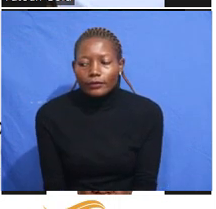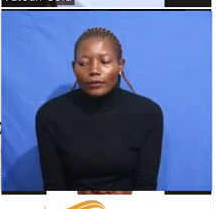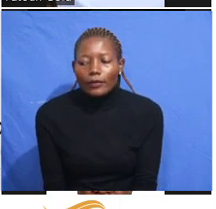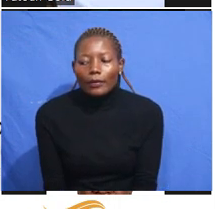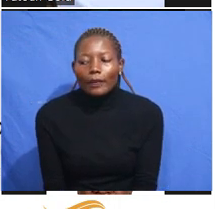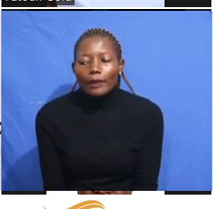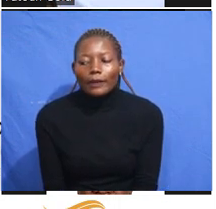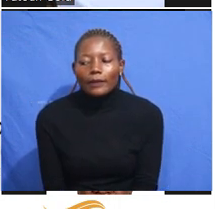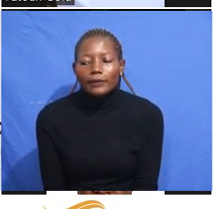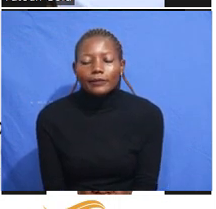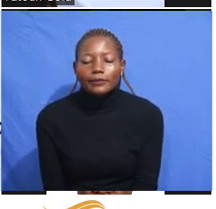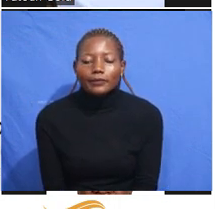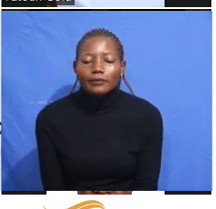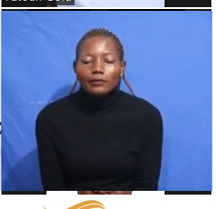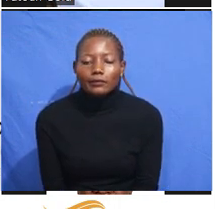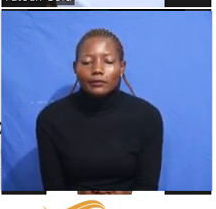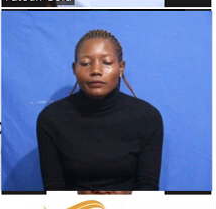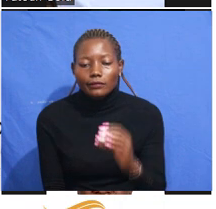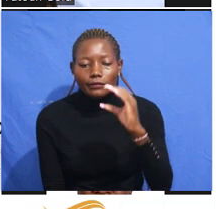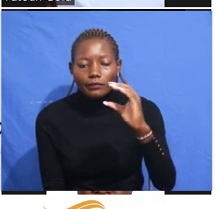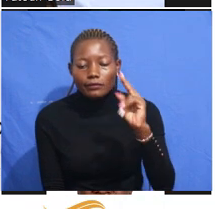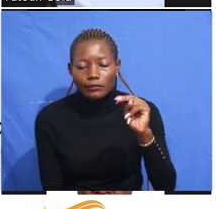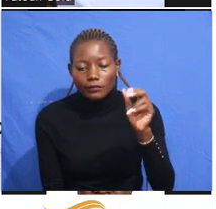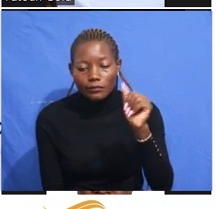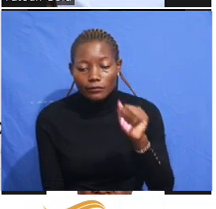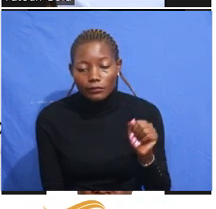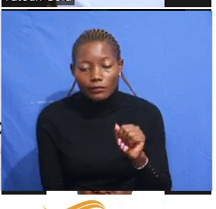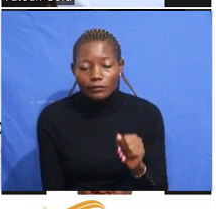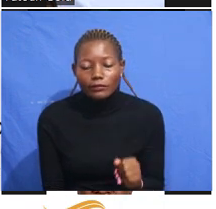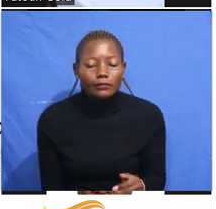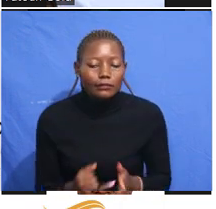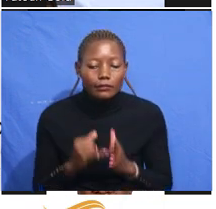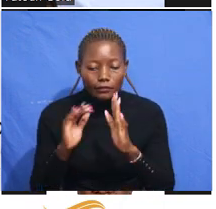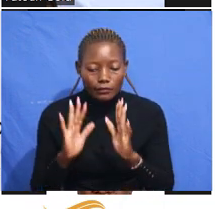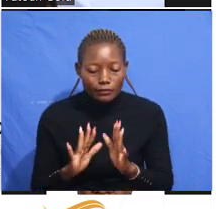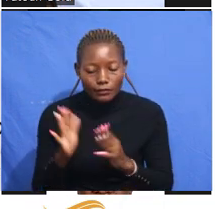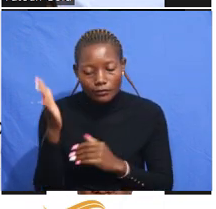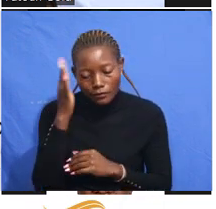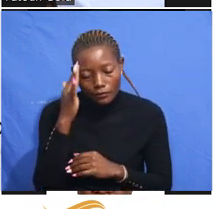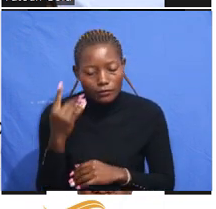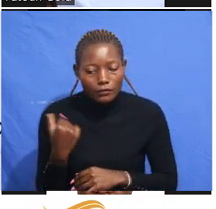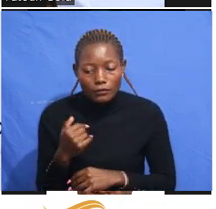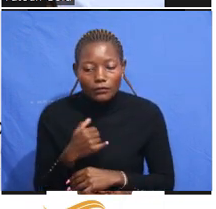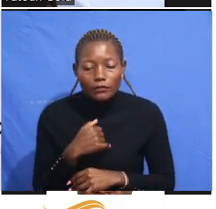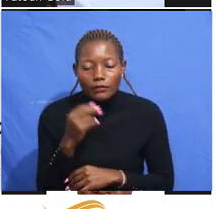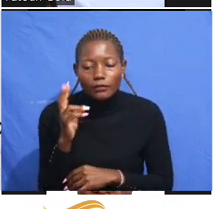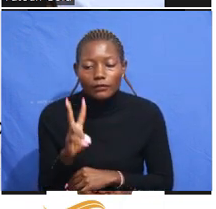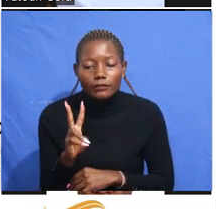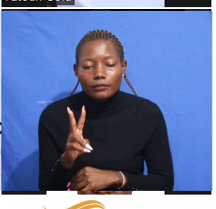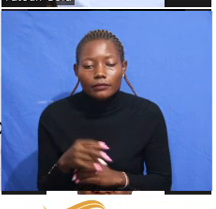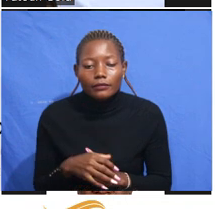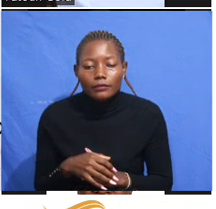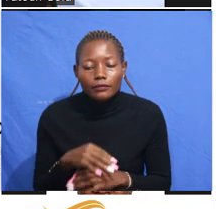Again, CNS, it's important to know we have 2 divisions. We